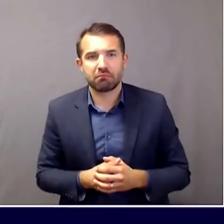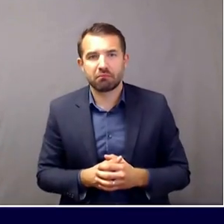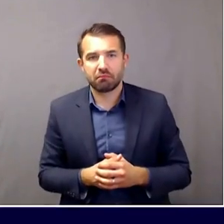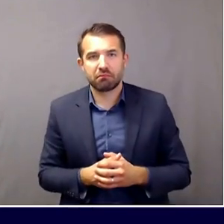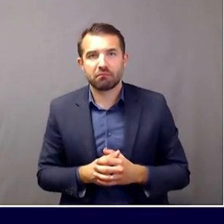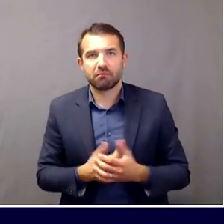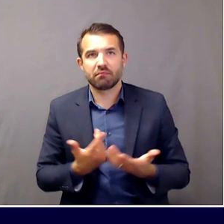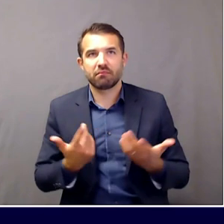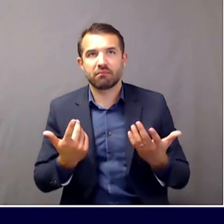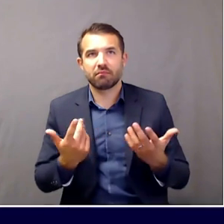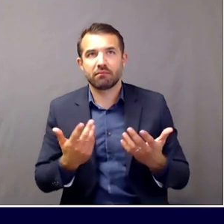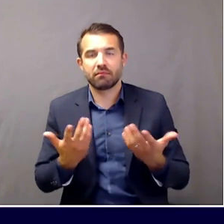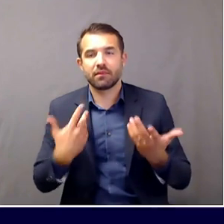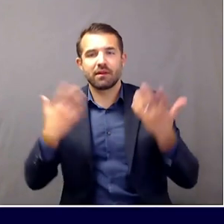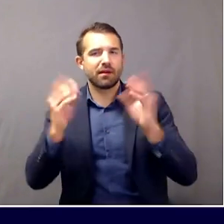Just to be clear,